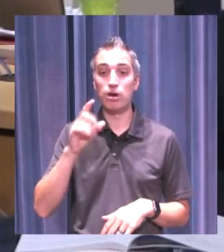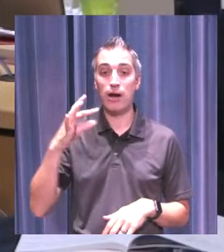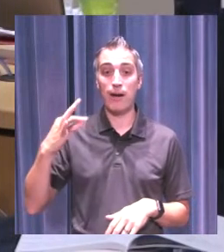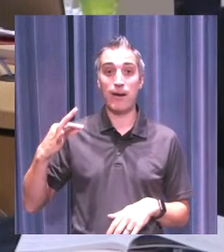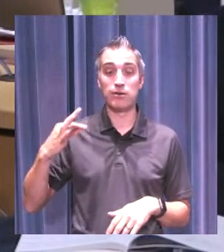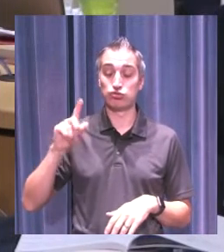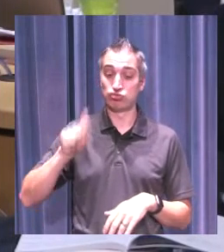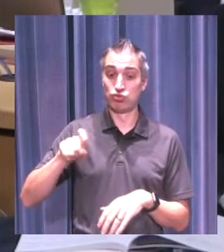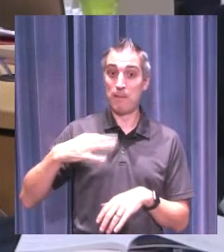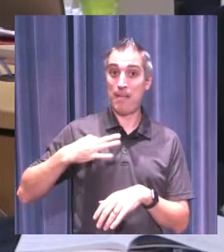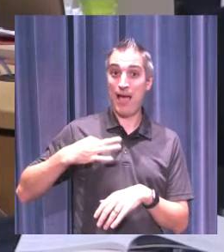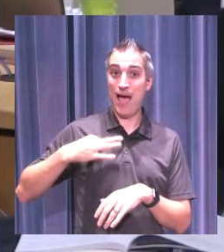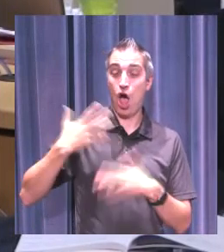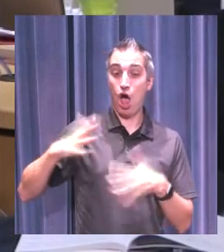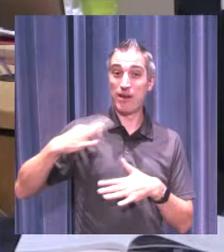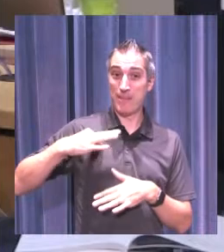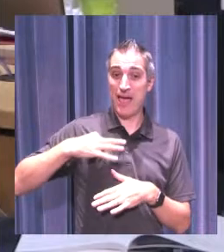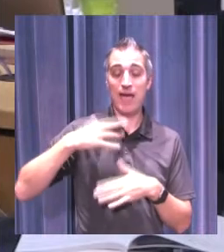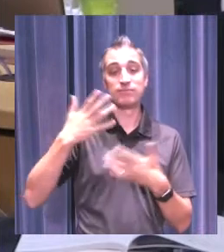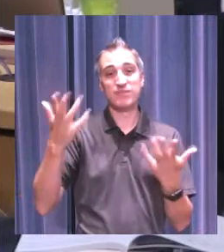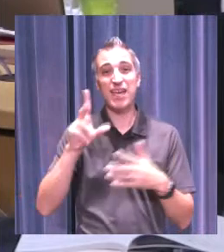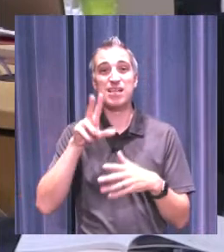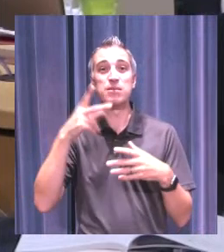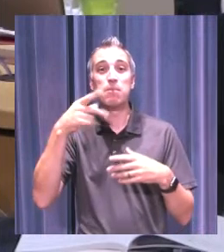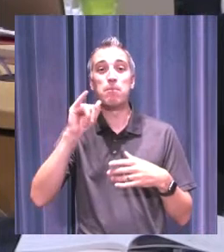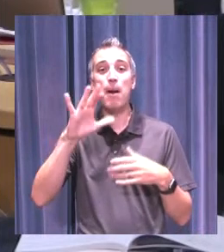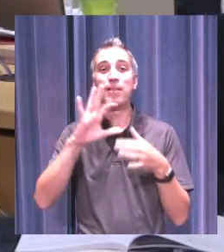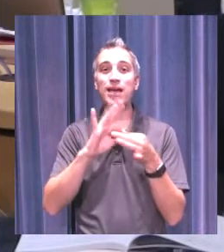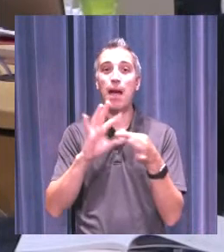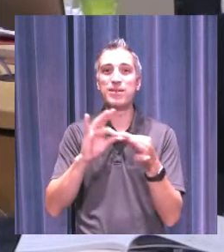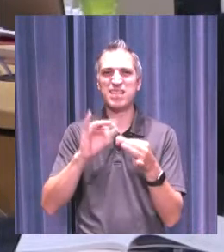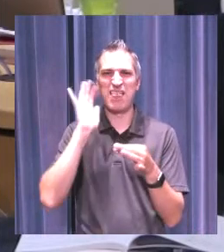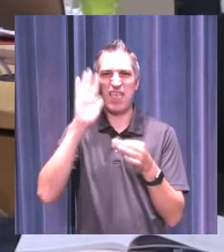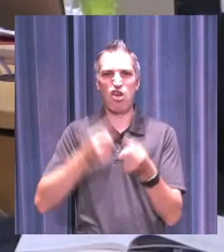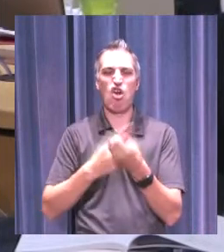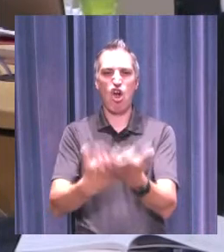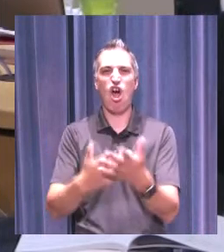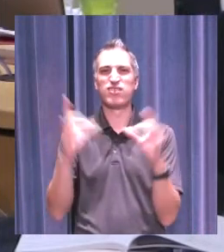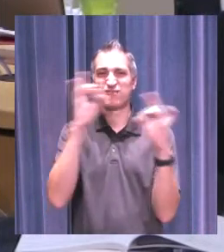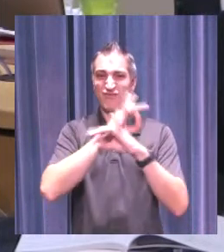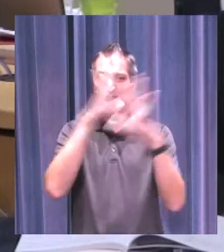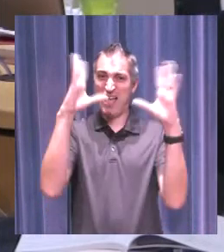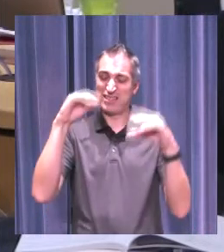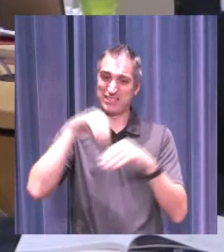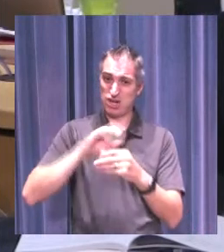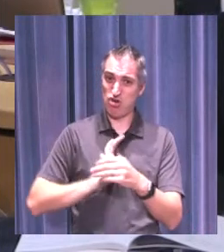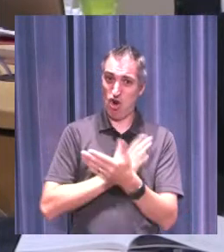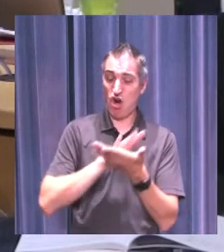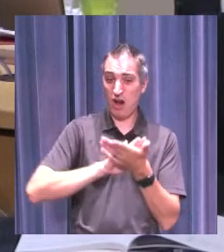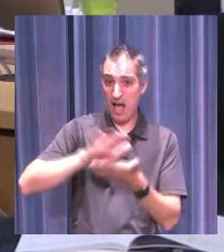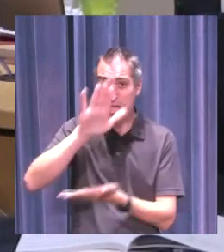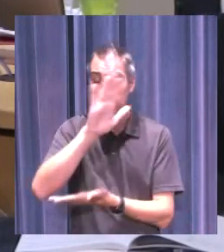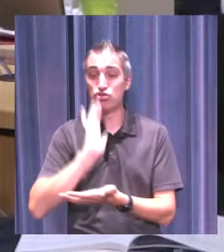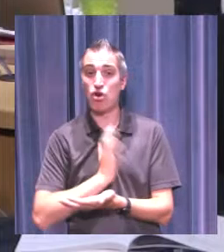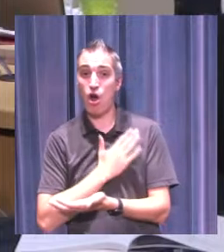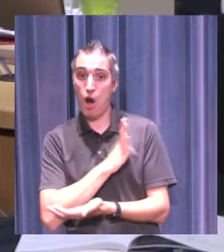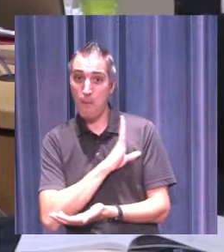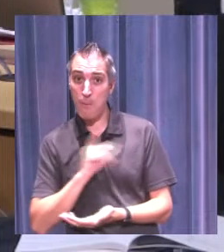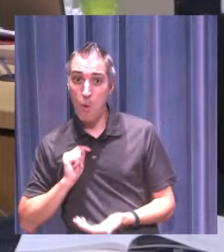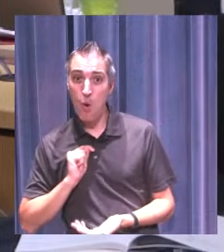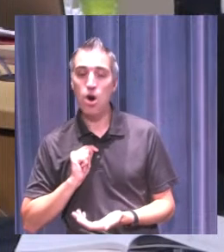loaded. It is public comments like this that promote division and violence within our college, our board, our students, and our